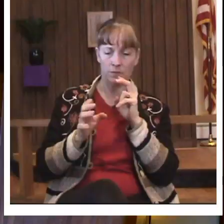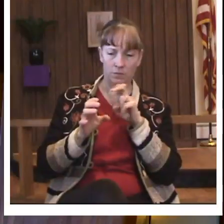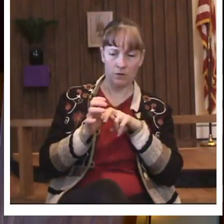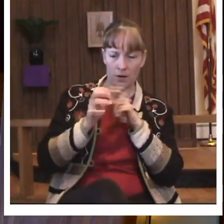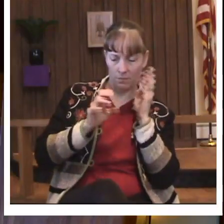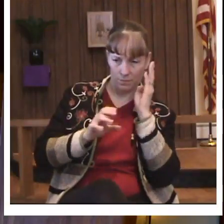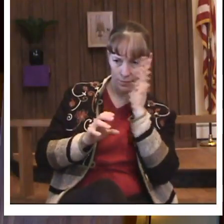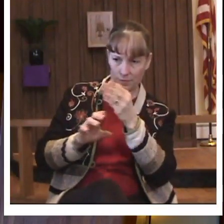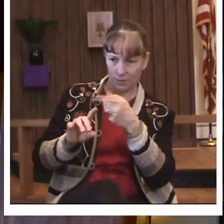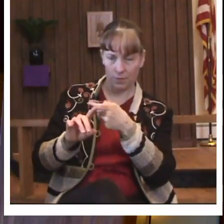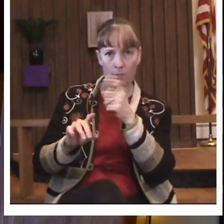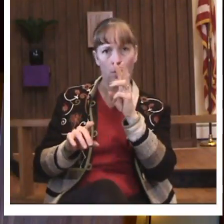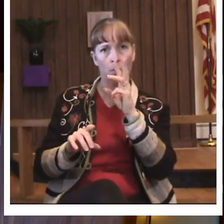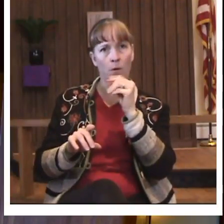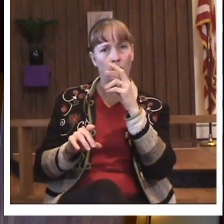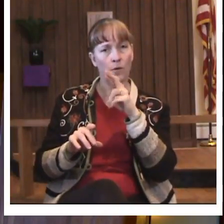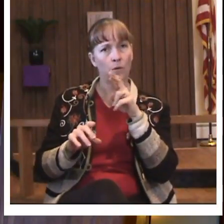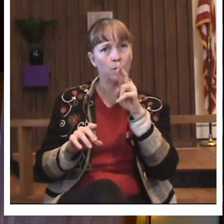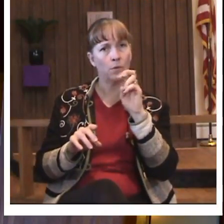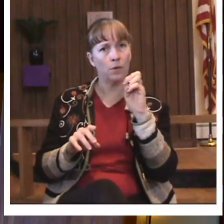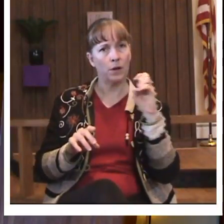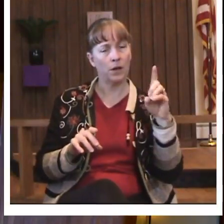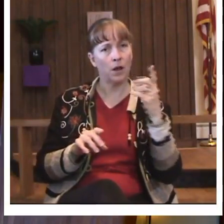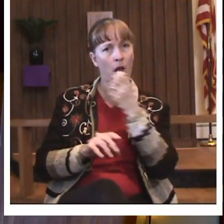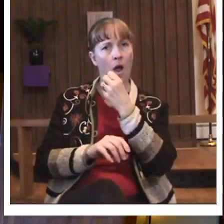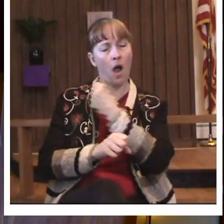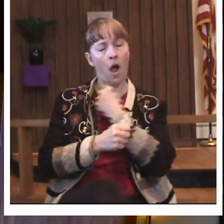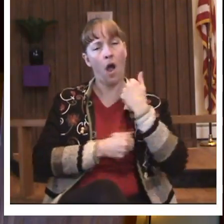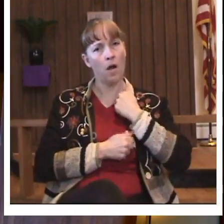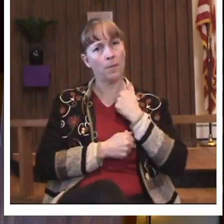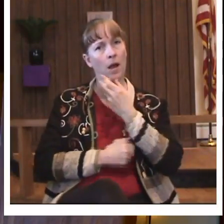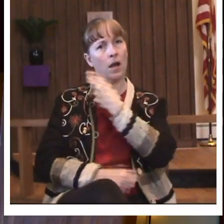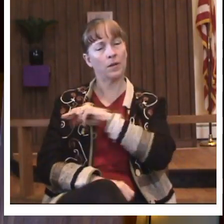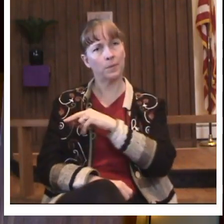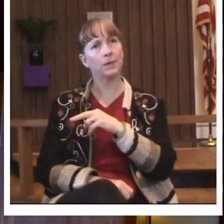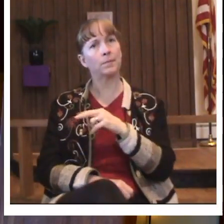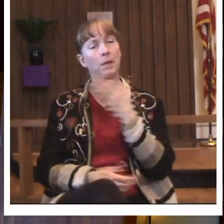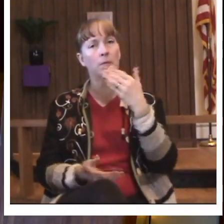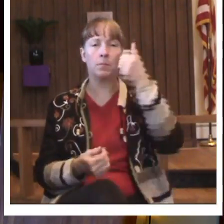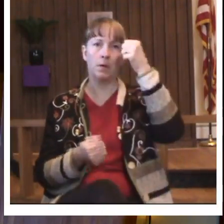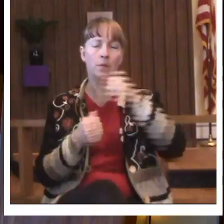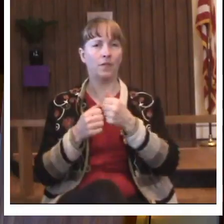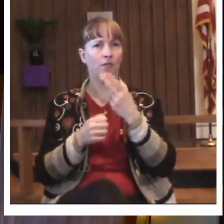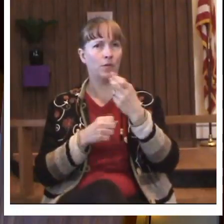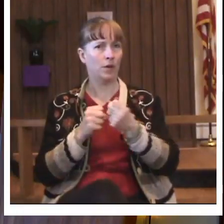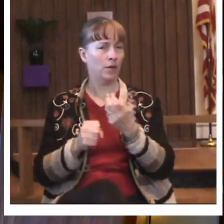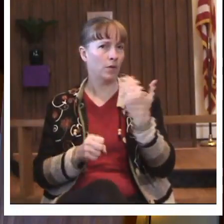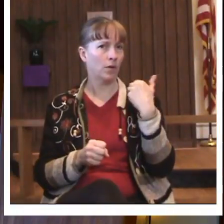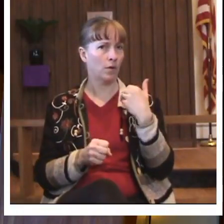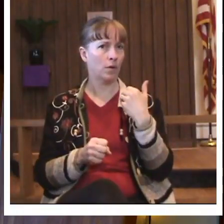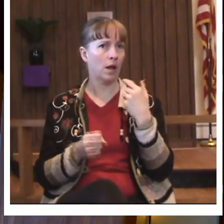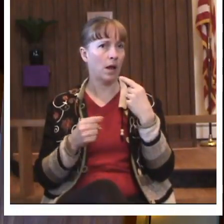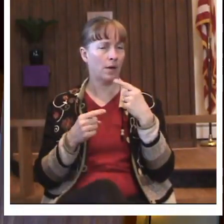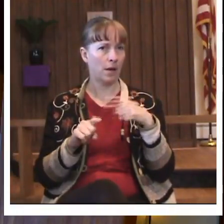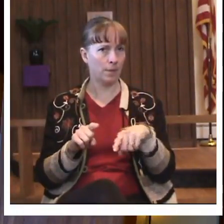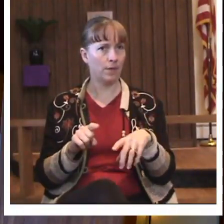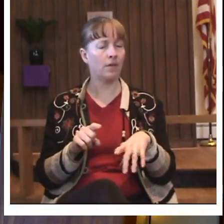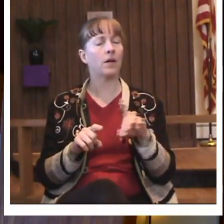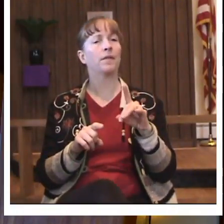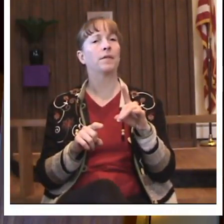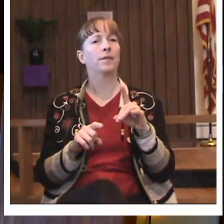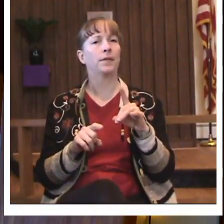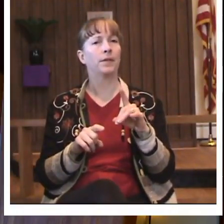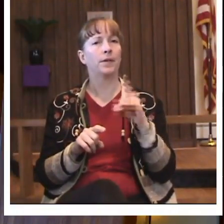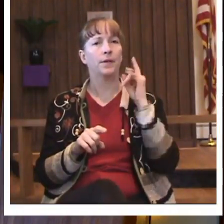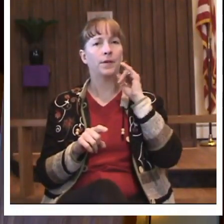Hospital. And you may remember that a couple of years ago, it came out that wounded Iraq